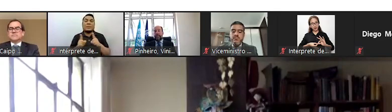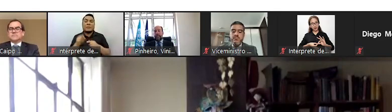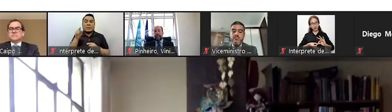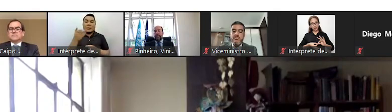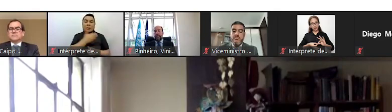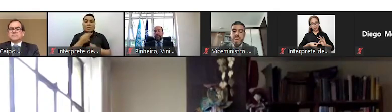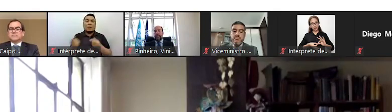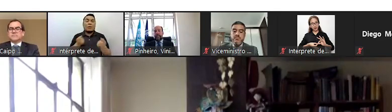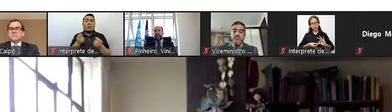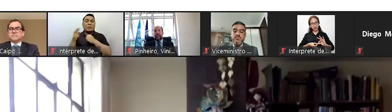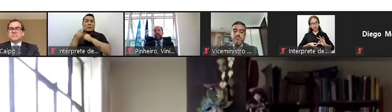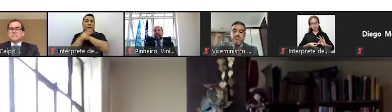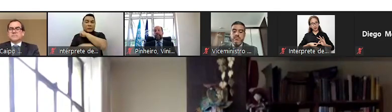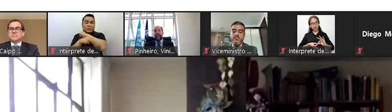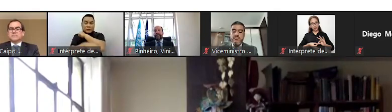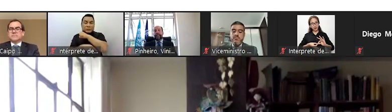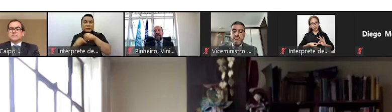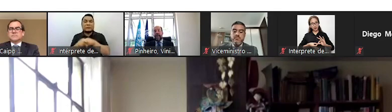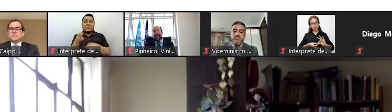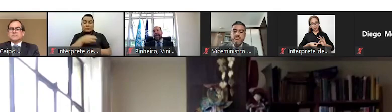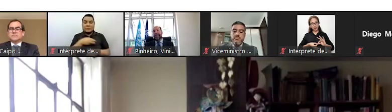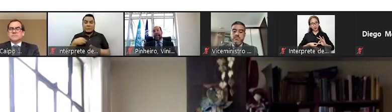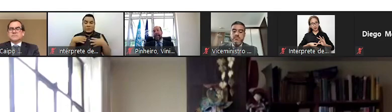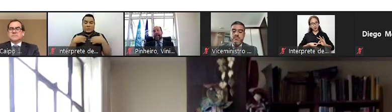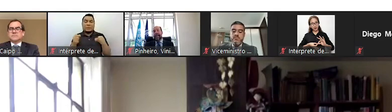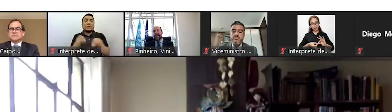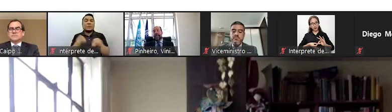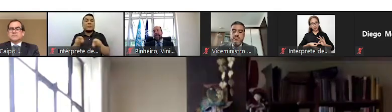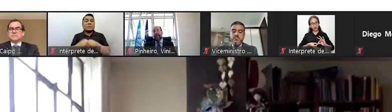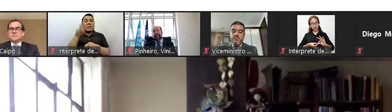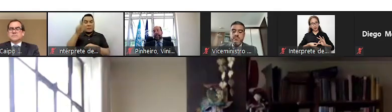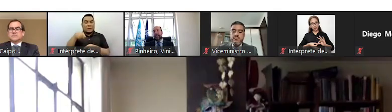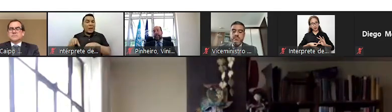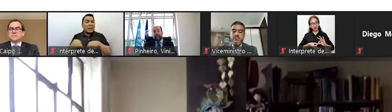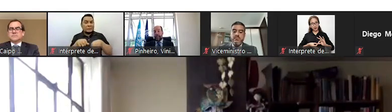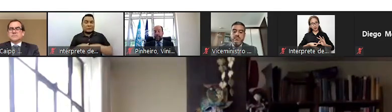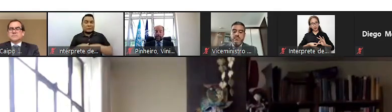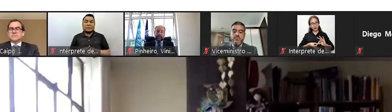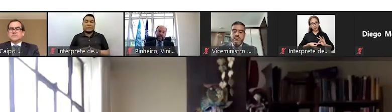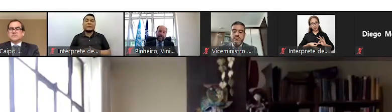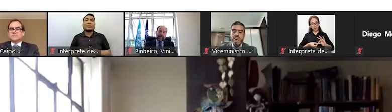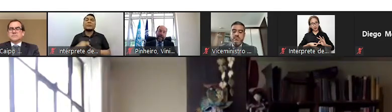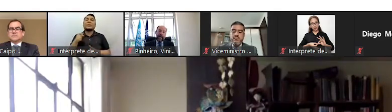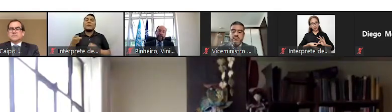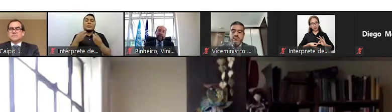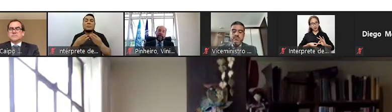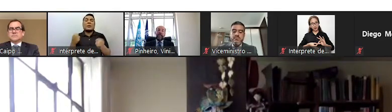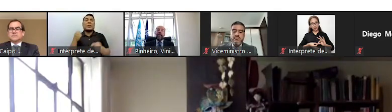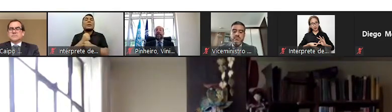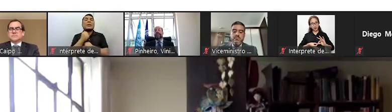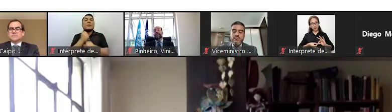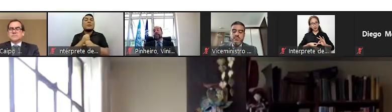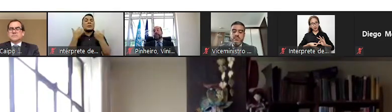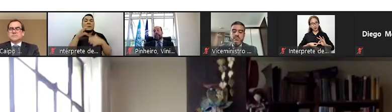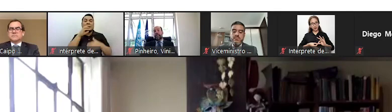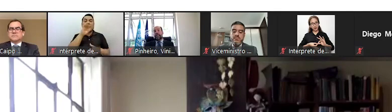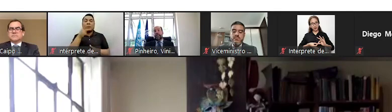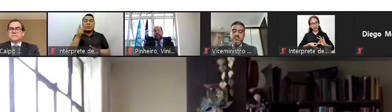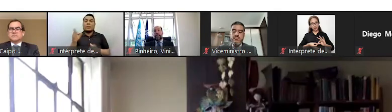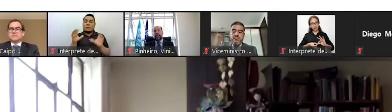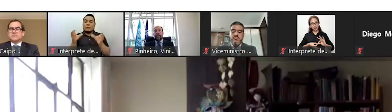problems are presented but from the national government from the ministry of health they also need to make that effort when it comes to